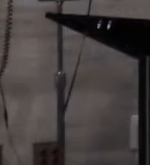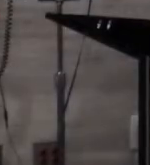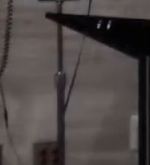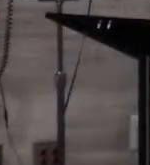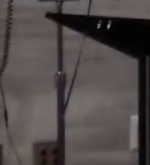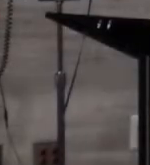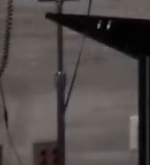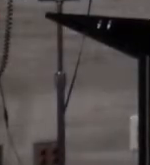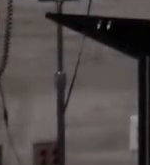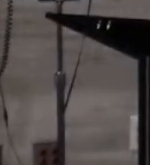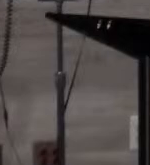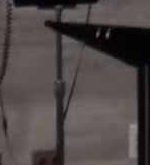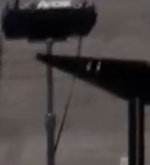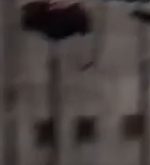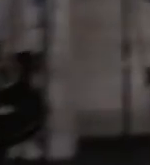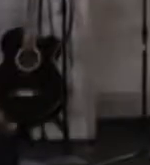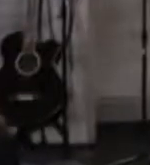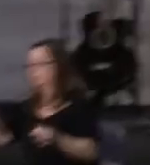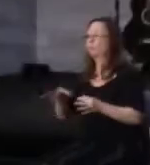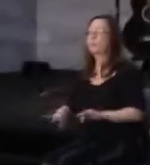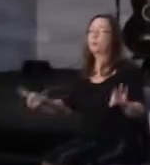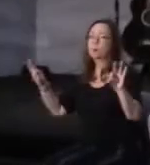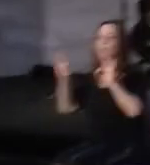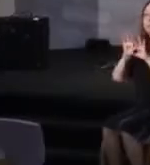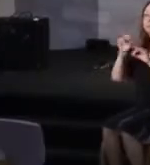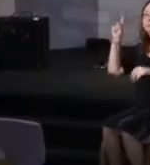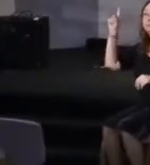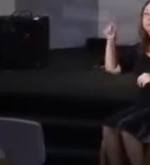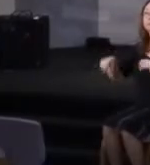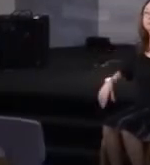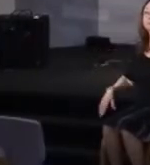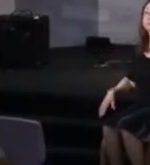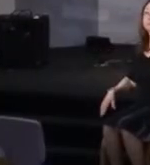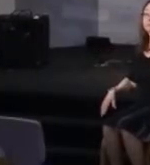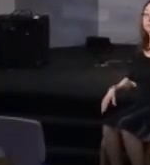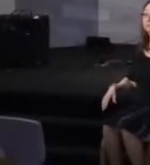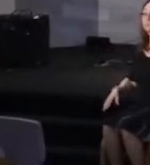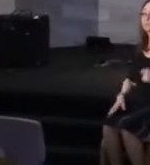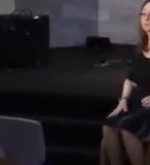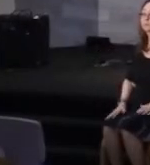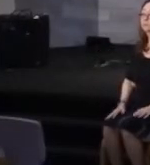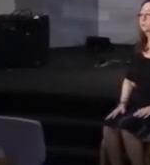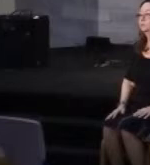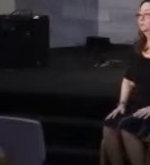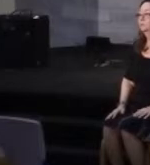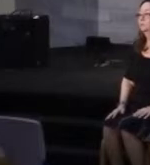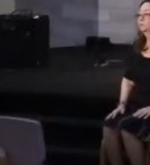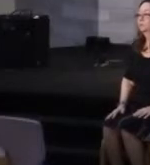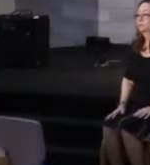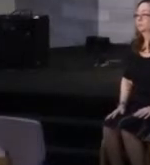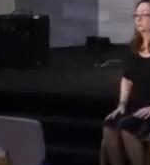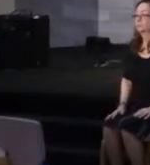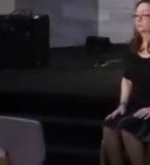Let's end with verse 34, because it's really important. When he cries on the cross, he says, Father, forgive them, for they know